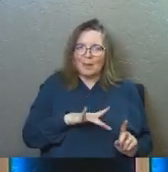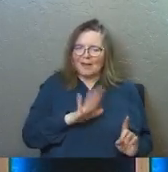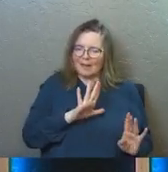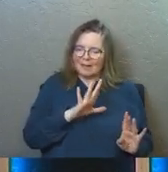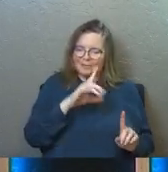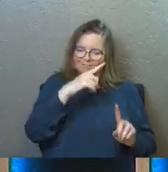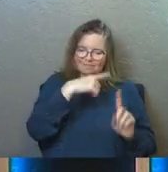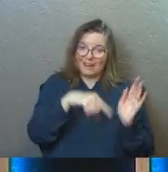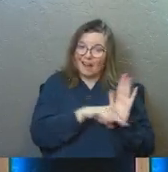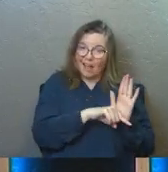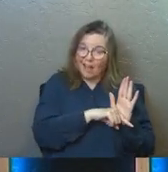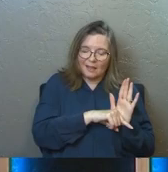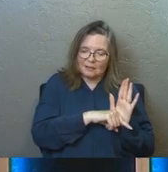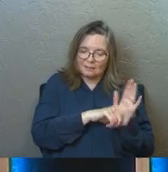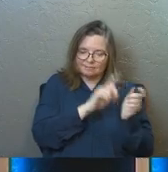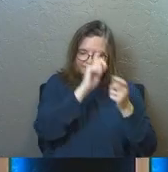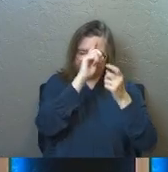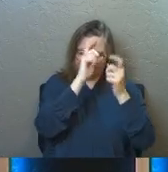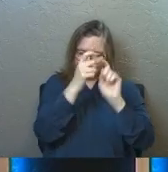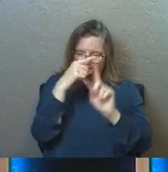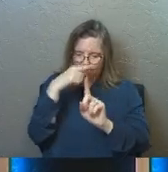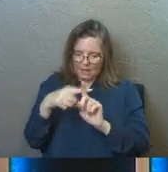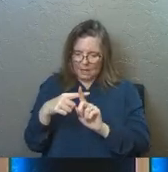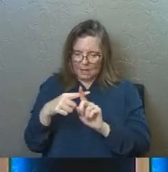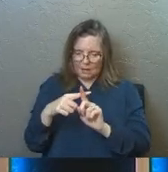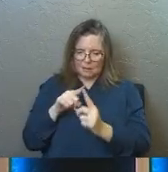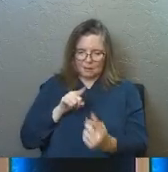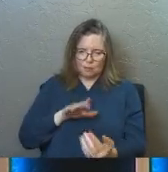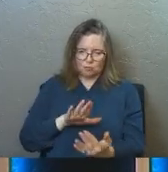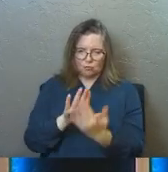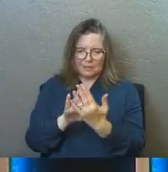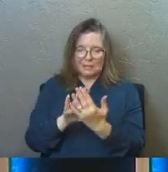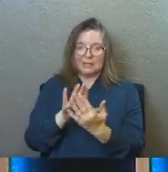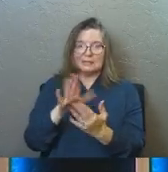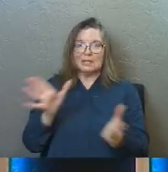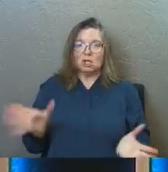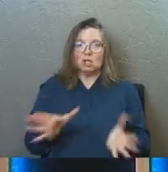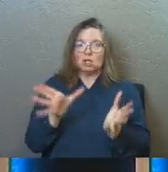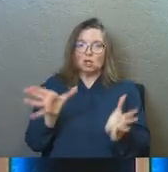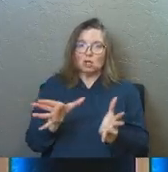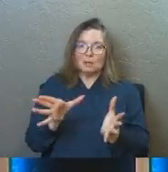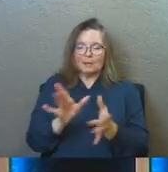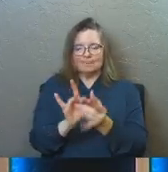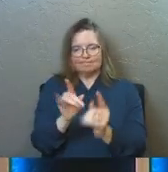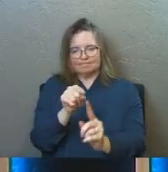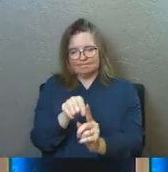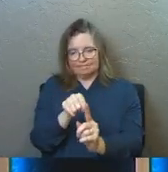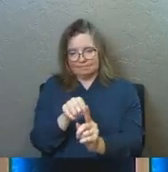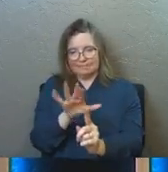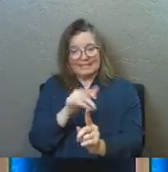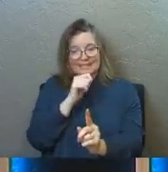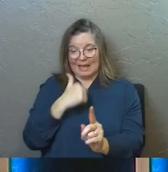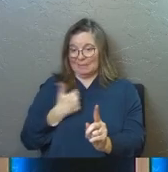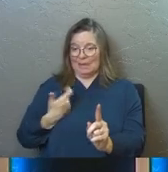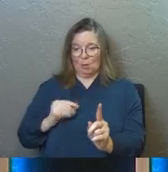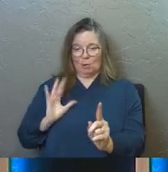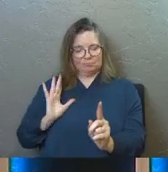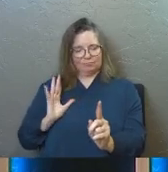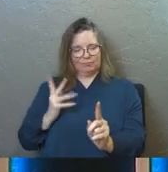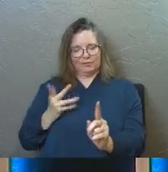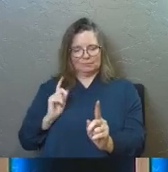responds. Moses' initial thing is to come to Joshua and bring encouragement. He says, hey, it's not me